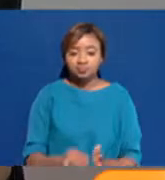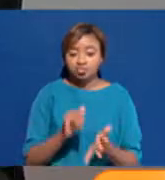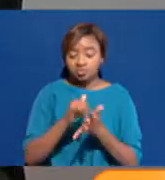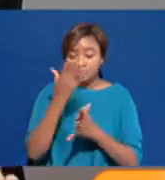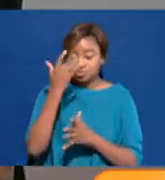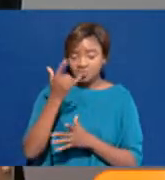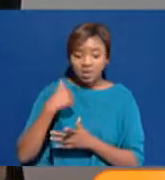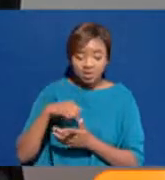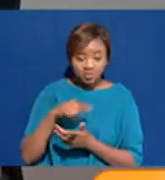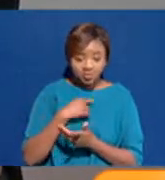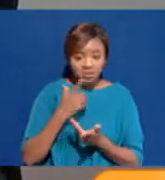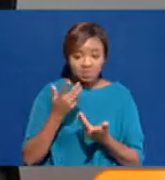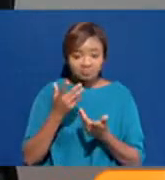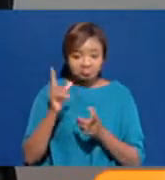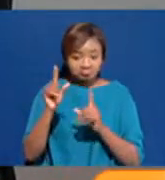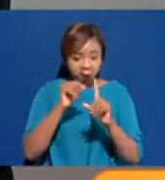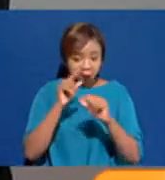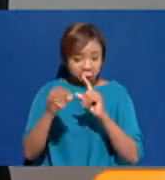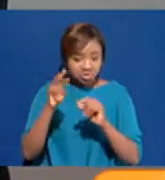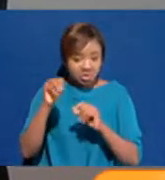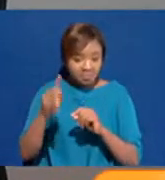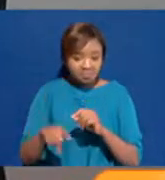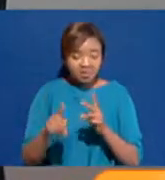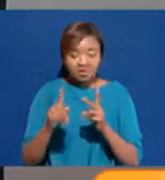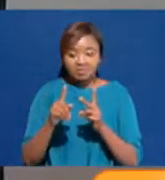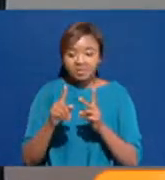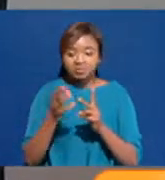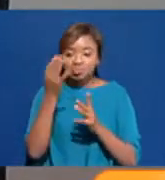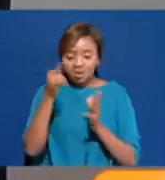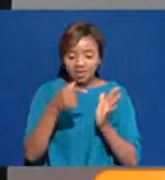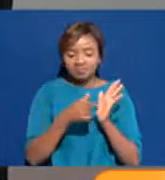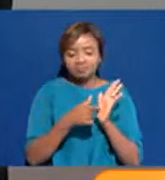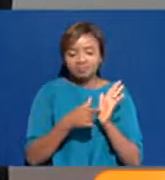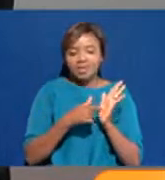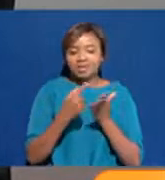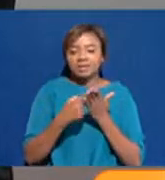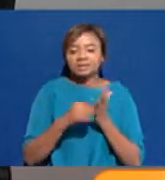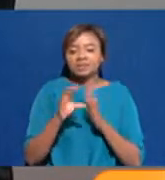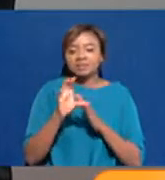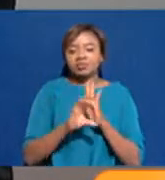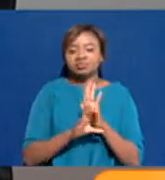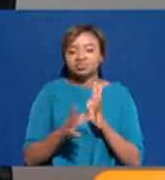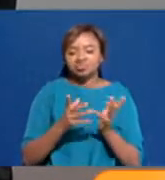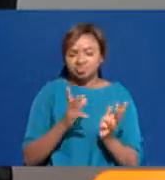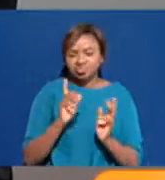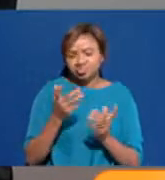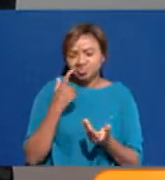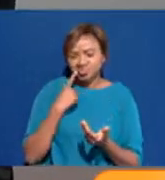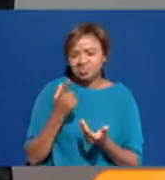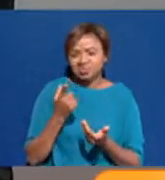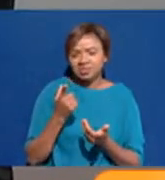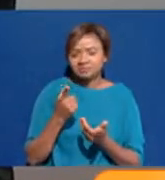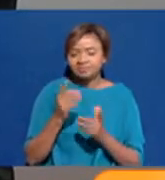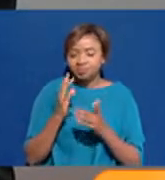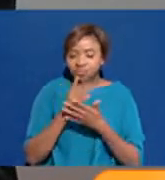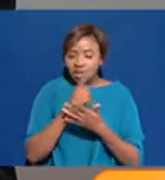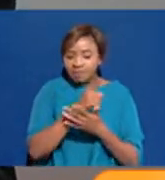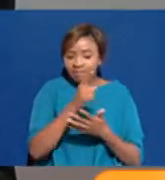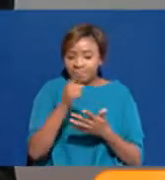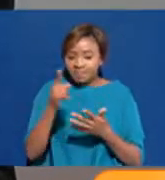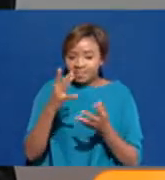elected parliamentarians. A lot of these things should go into the county governance. And some of these things should be addressed